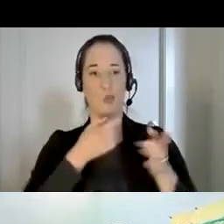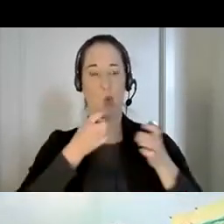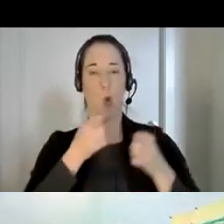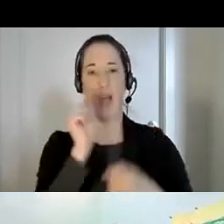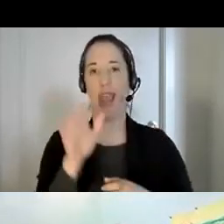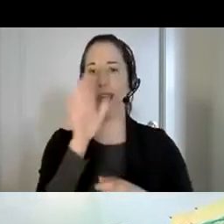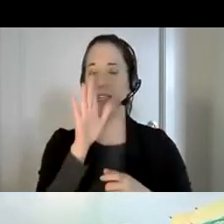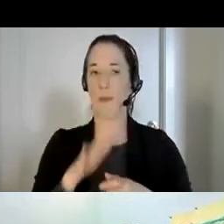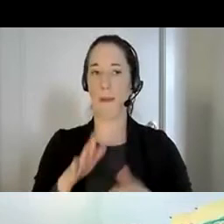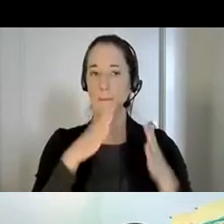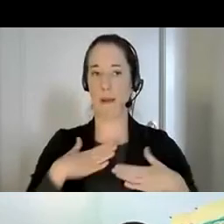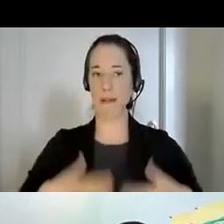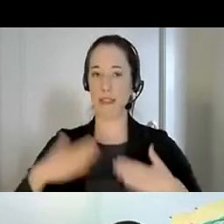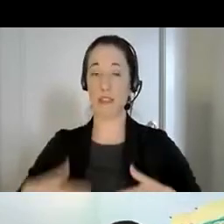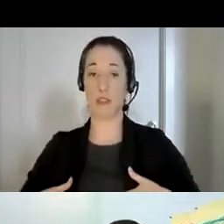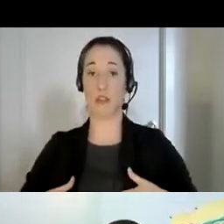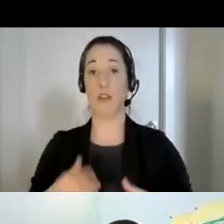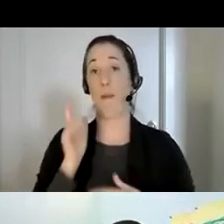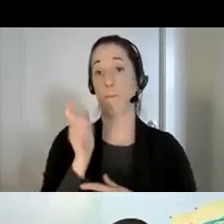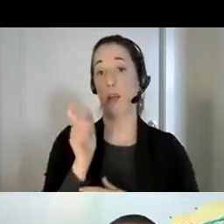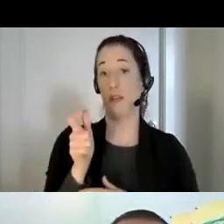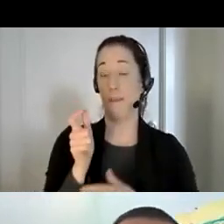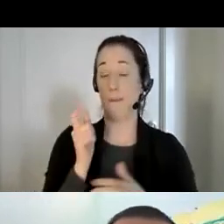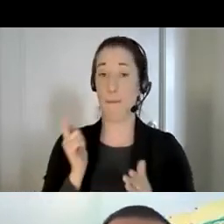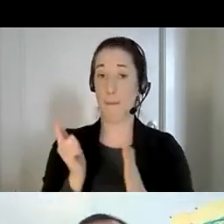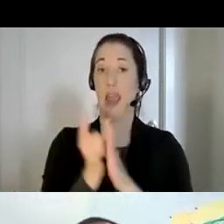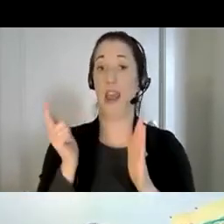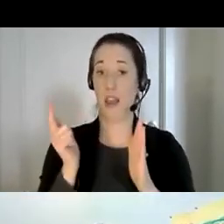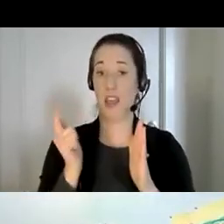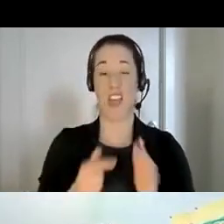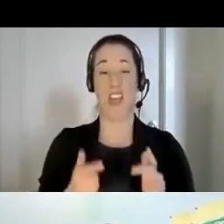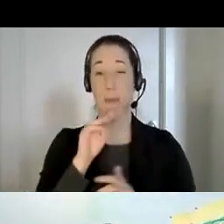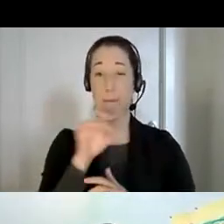ban, to the mass murders at a Sikh temple in Oak Creek, Wisconsin,